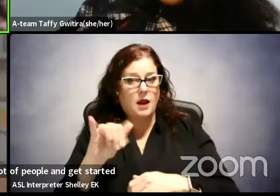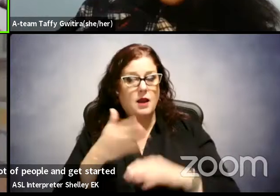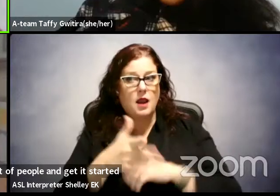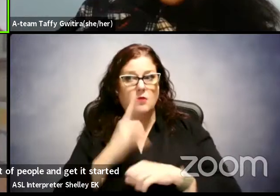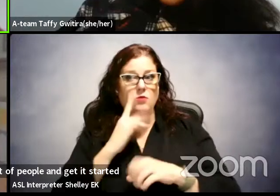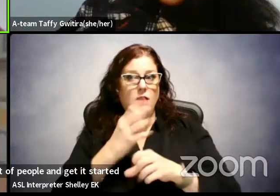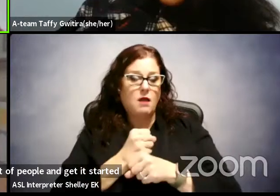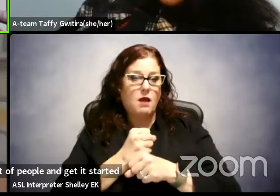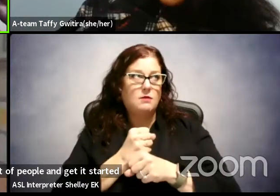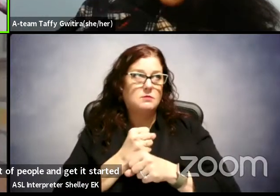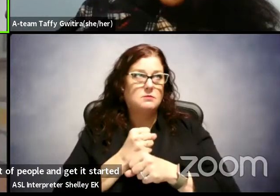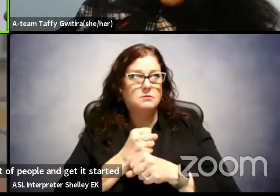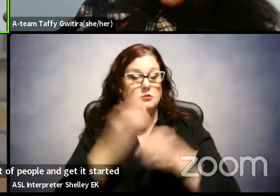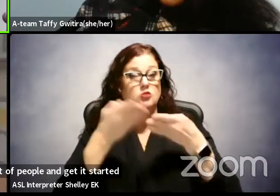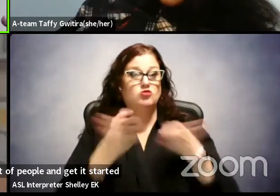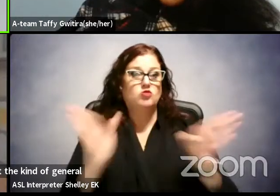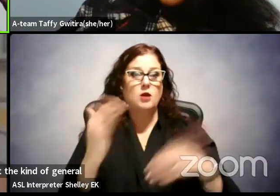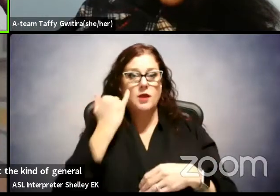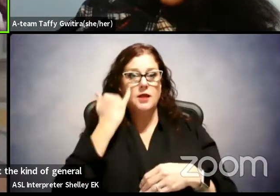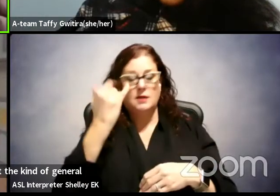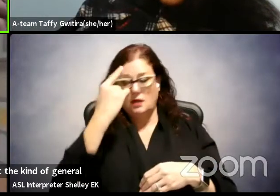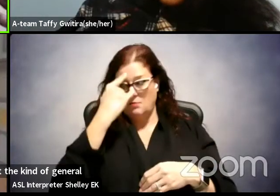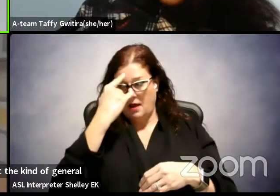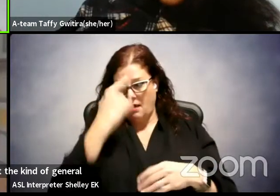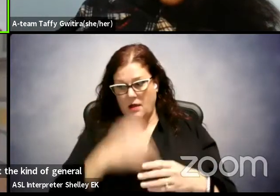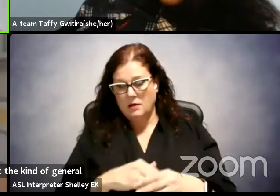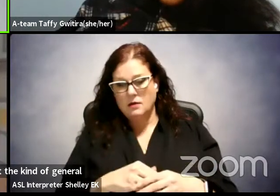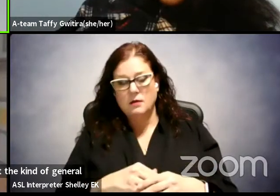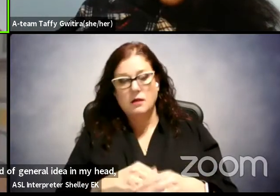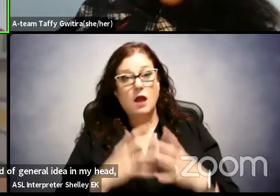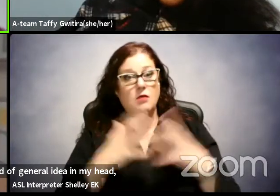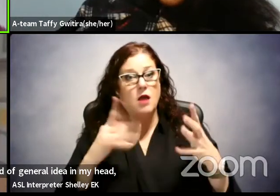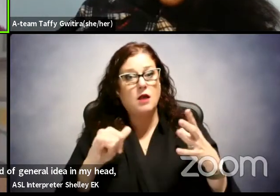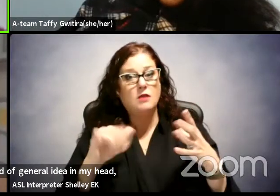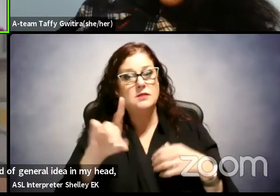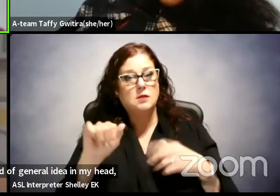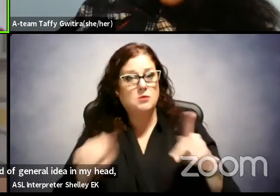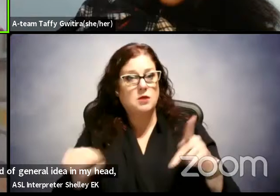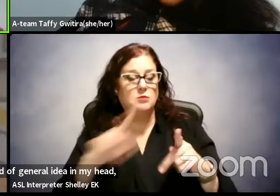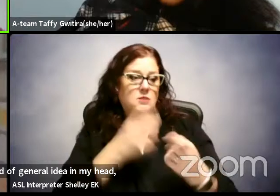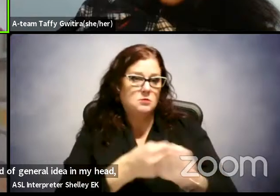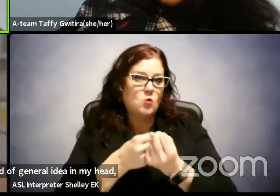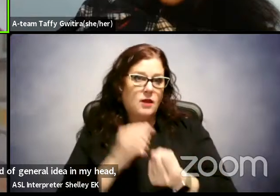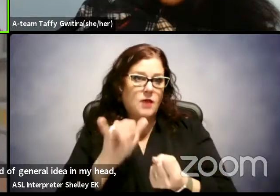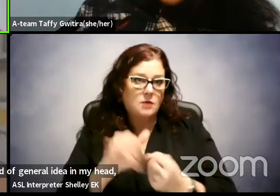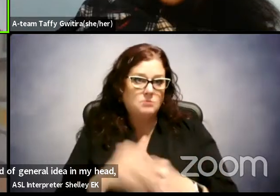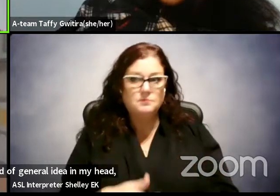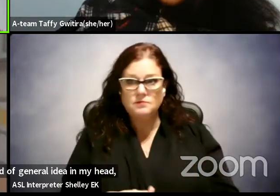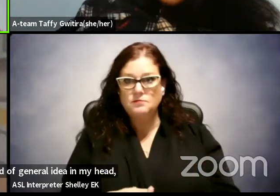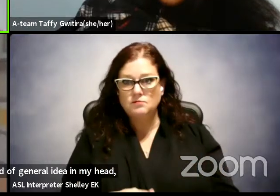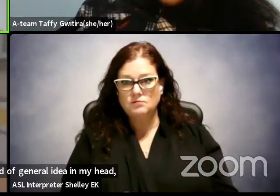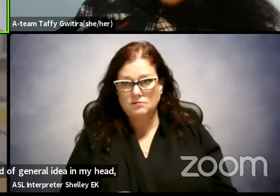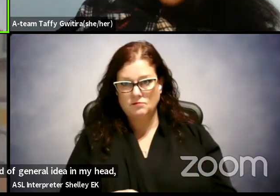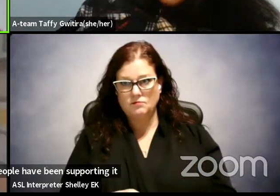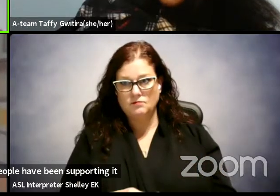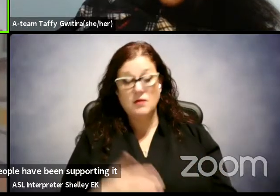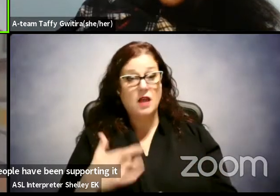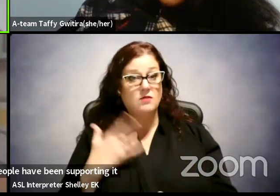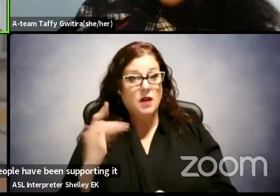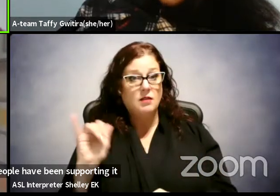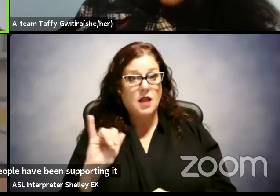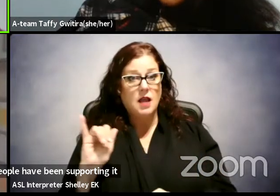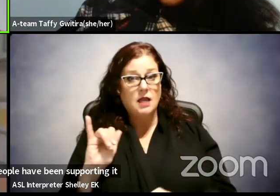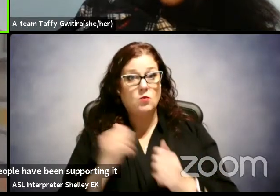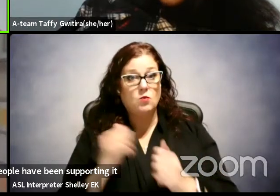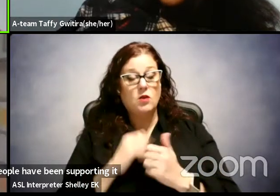the kind of general idea in my head. And a lot of disabled people have been supporting it. So I felt like with